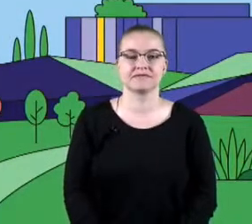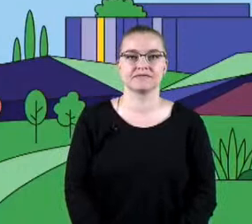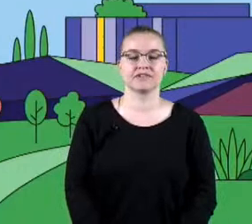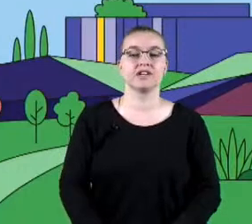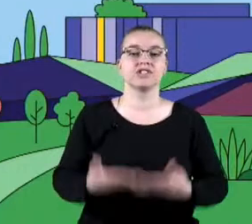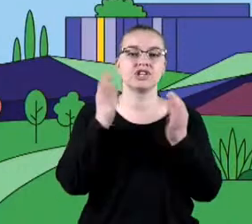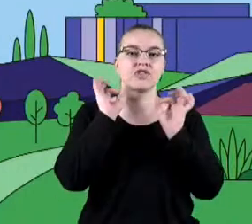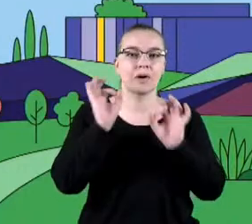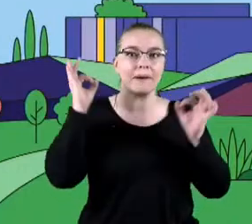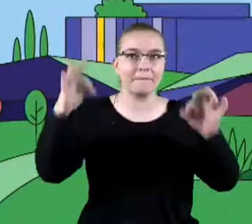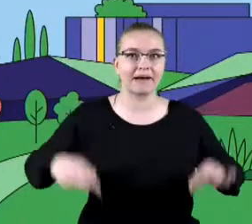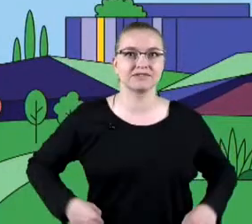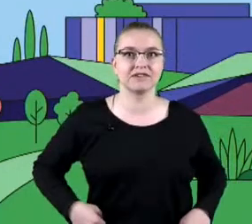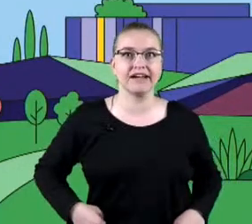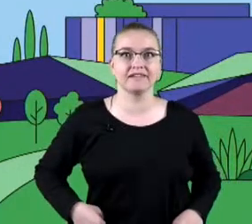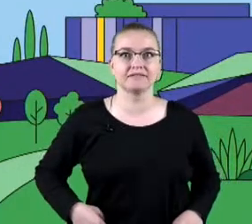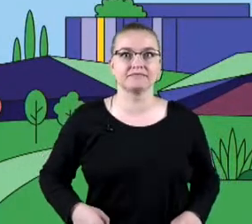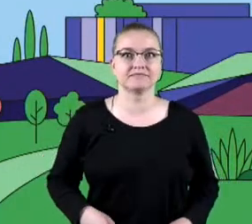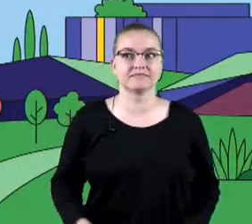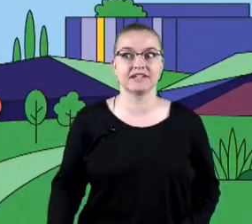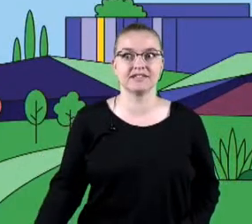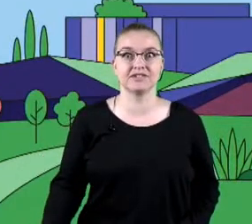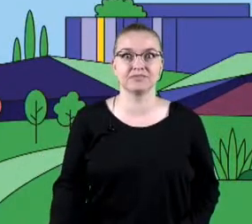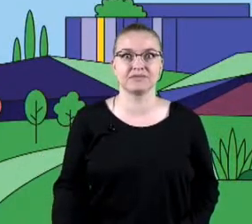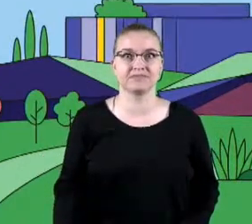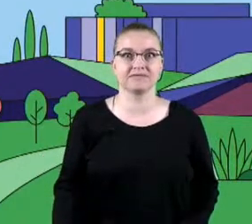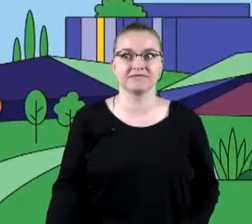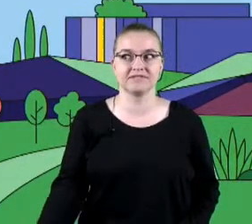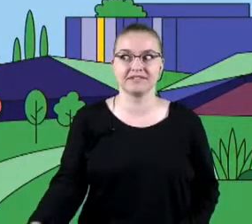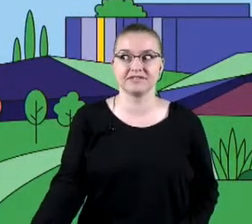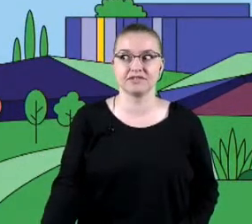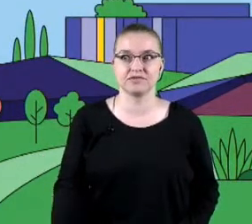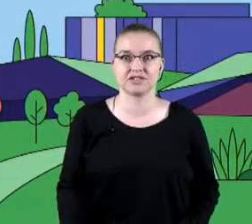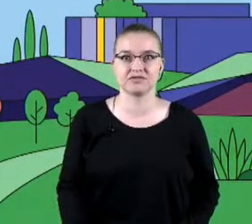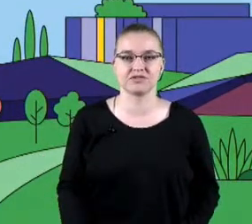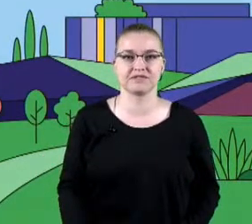Good morning. Dobrý den. Yes.